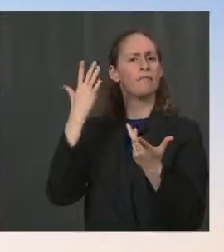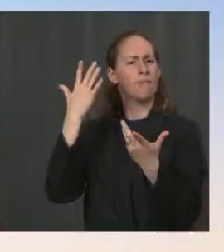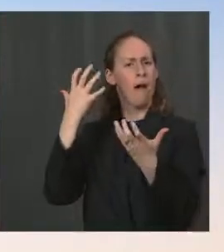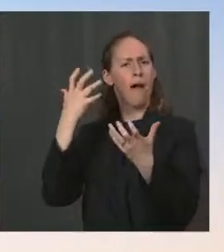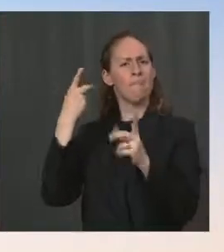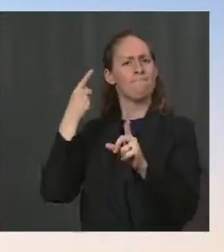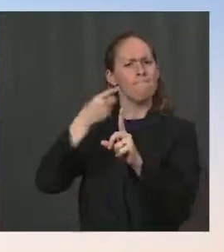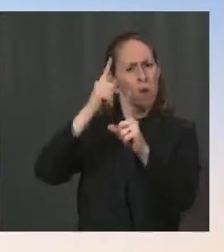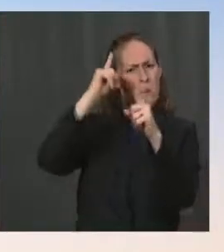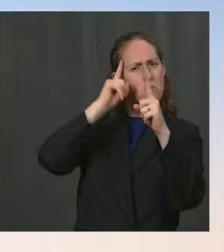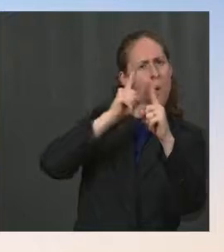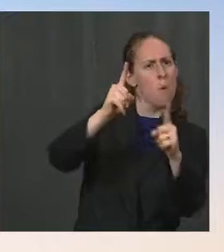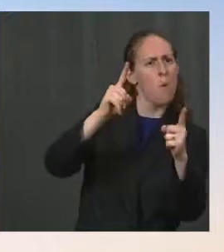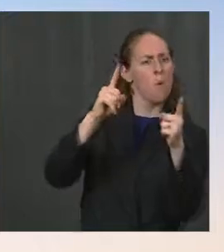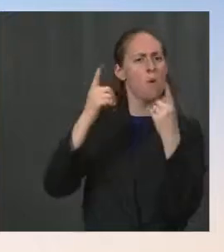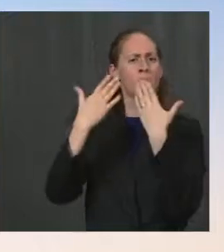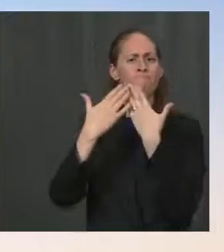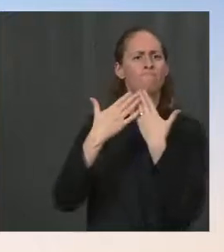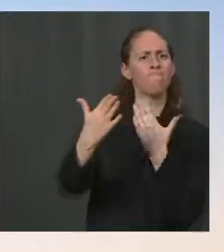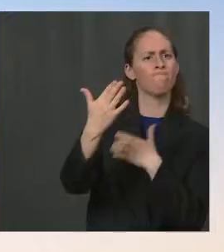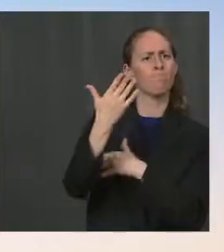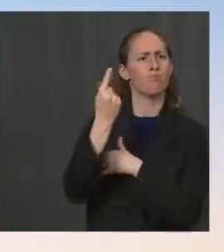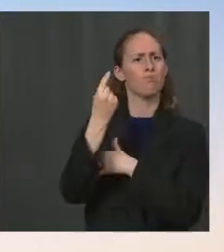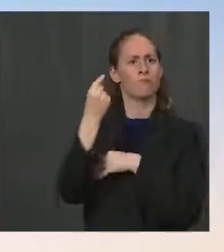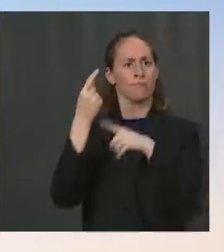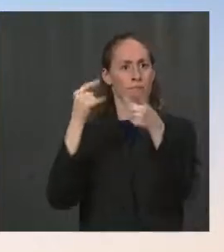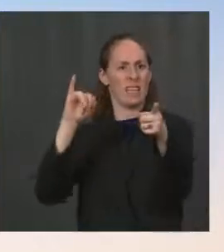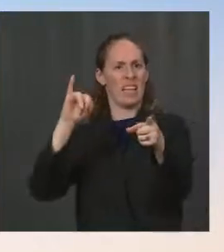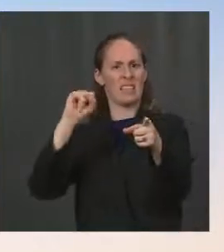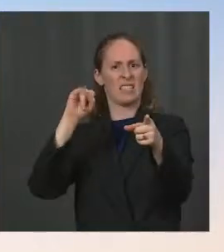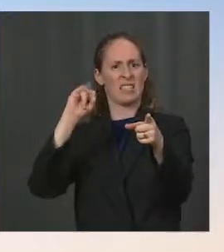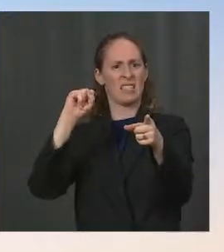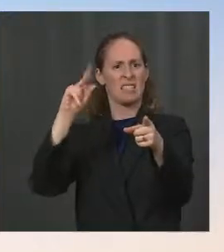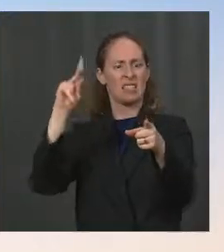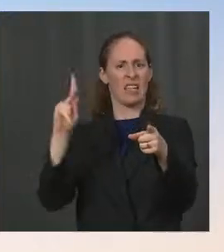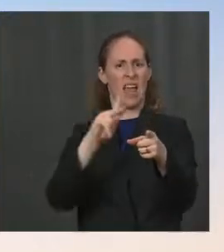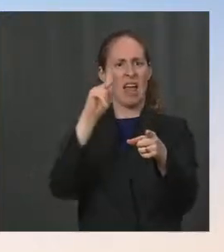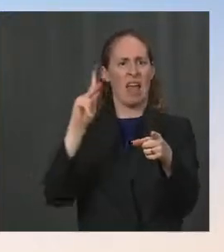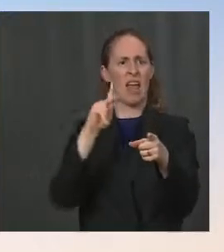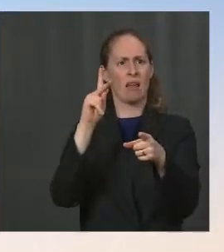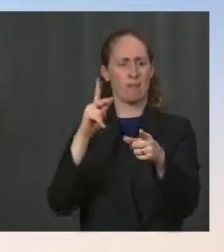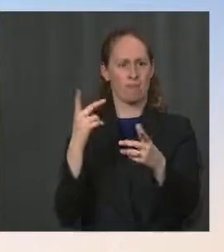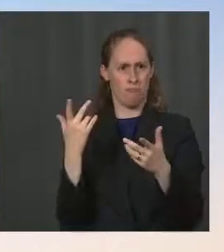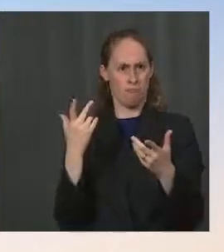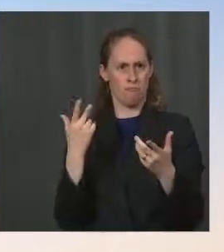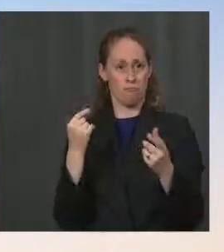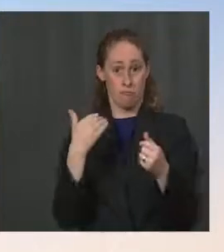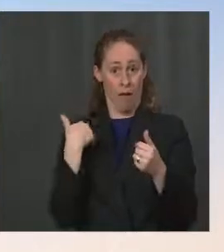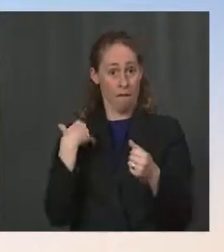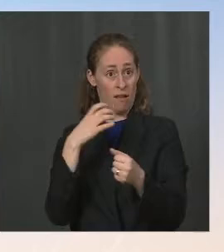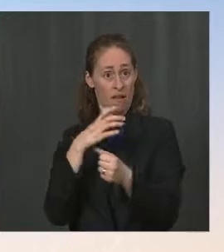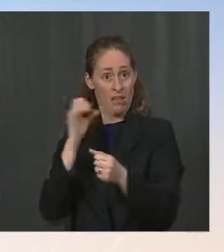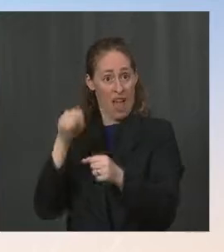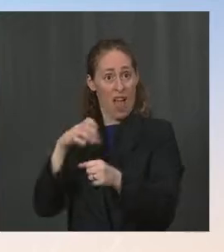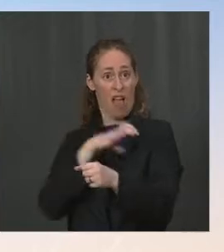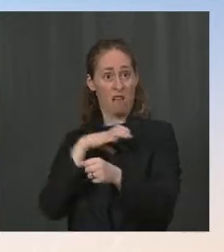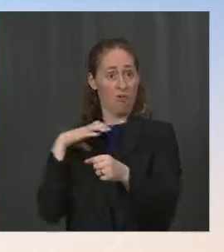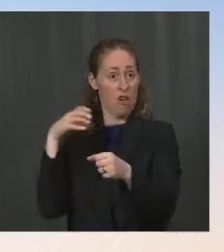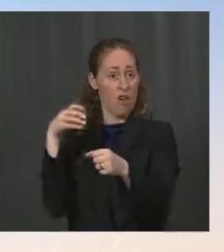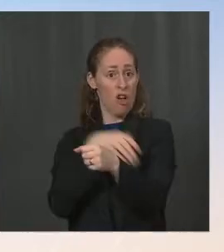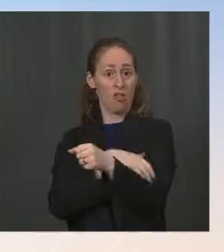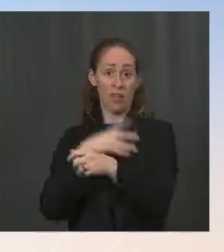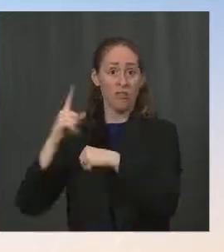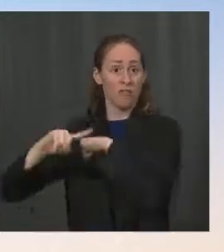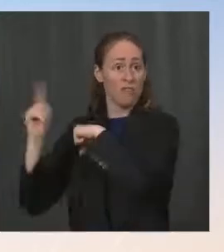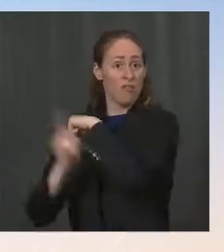in working with him on so that ISIS-K is specifically mentioned in a congressional authorization for the use of force? We've said in the past that we're interested in working with Senator